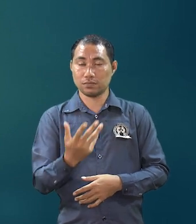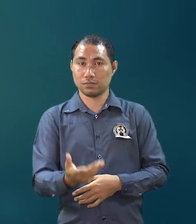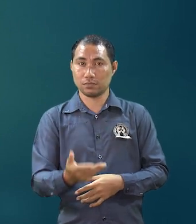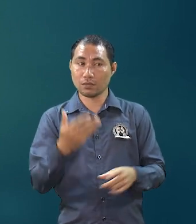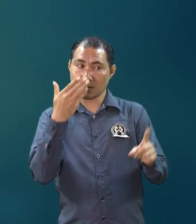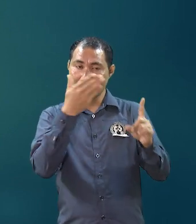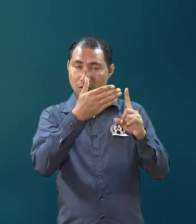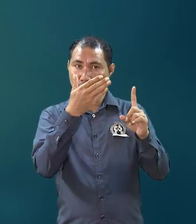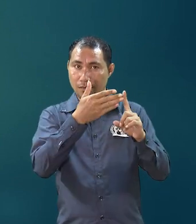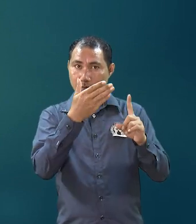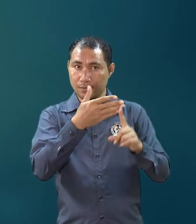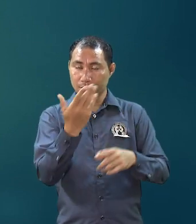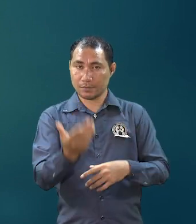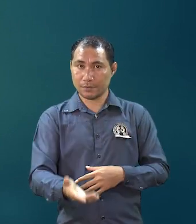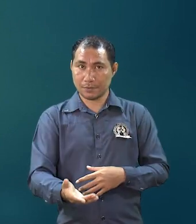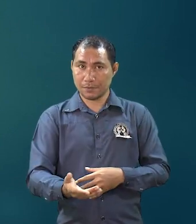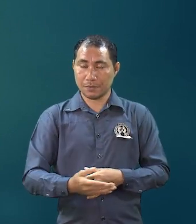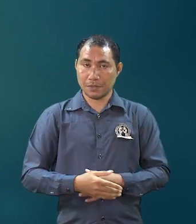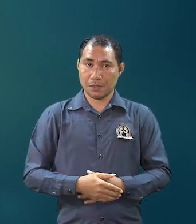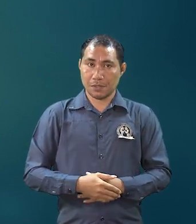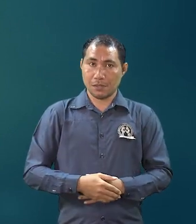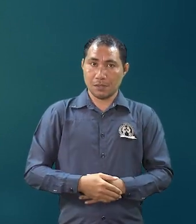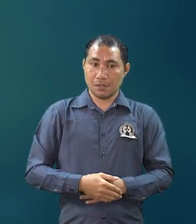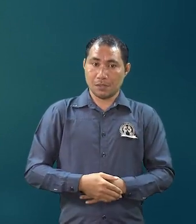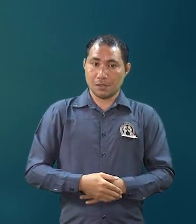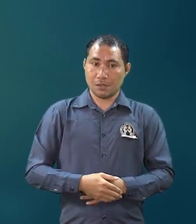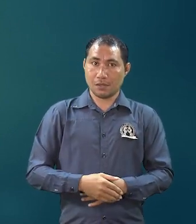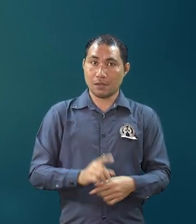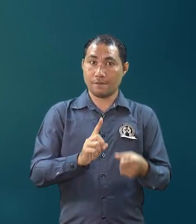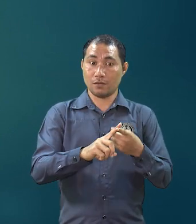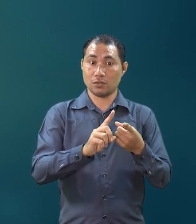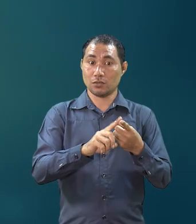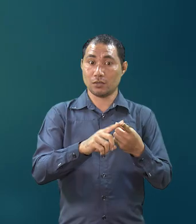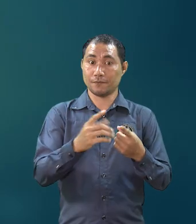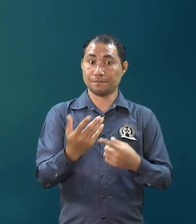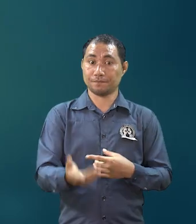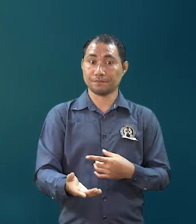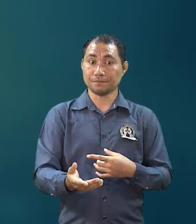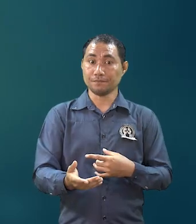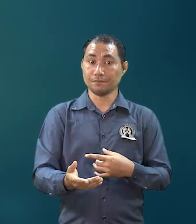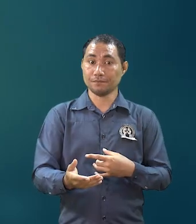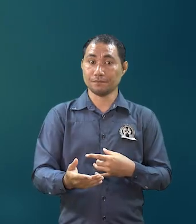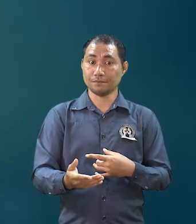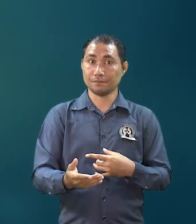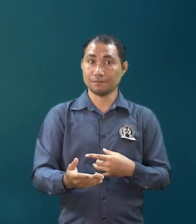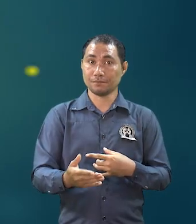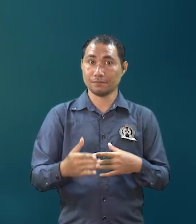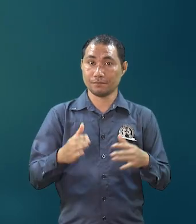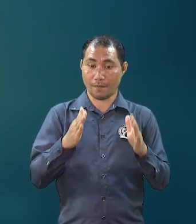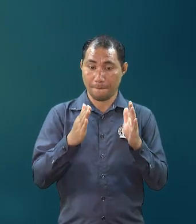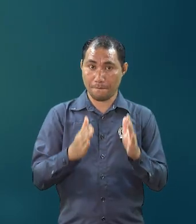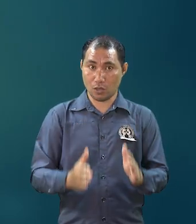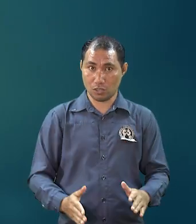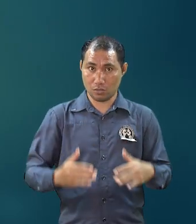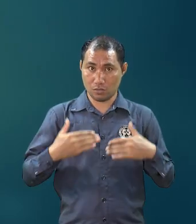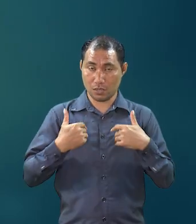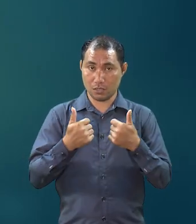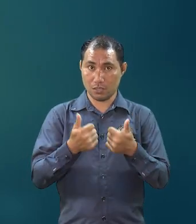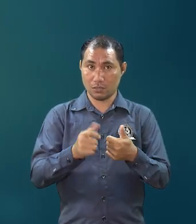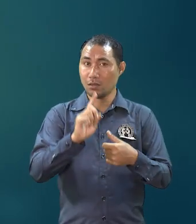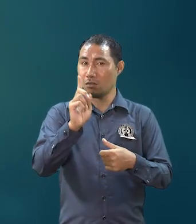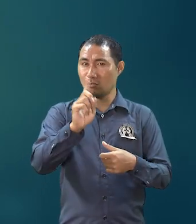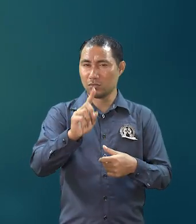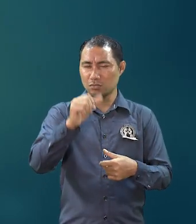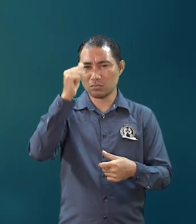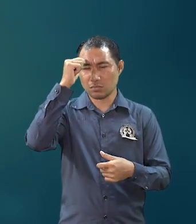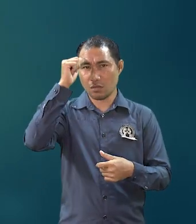learning outcomes. The first one is personal hygiene. What do you